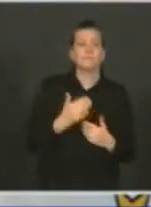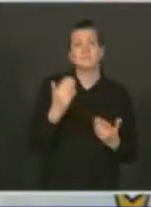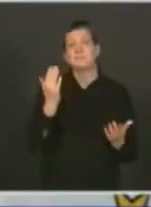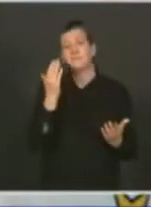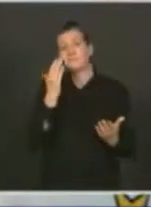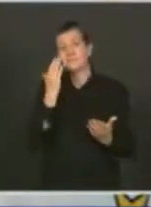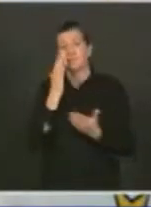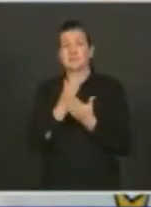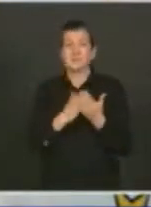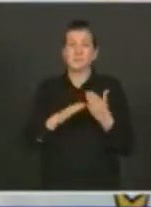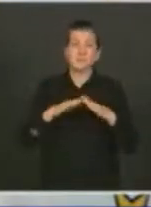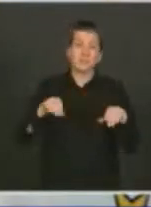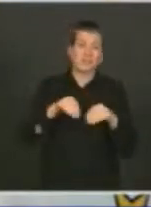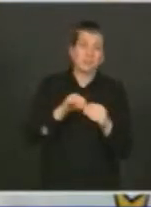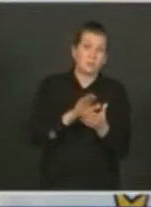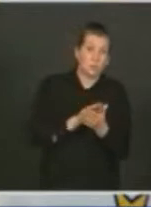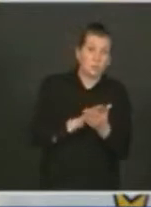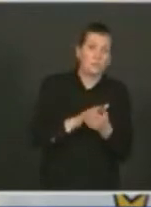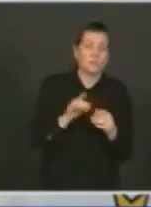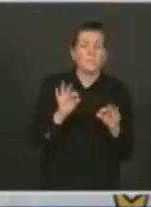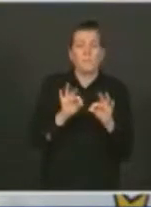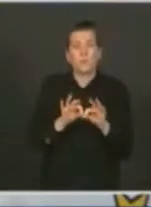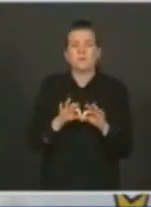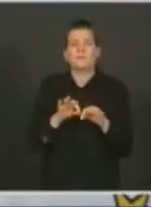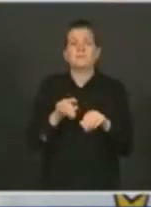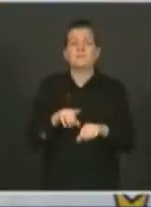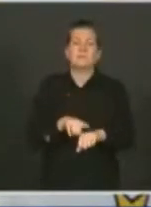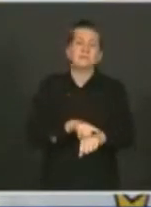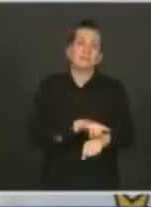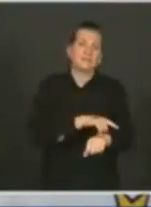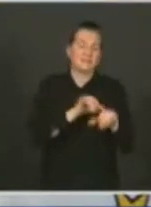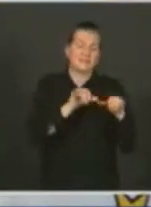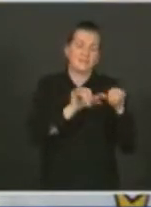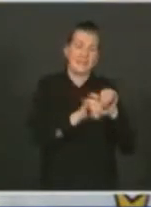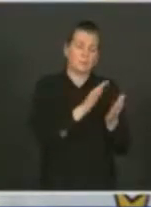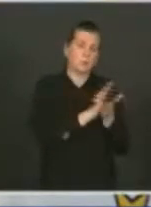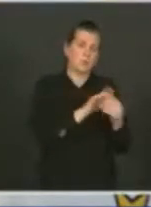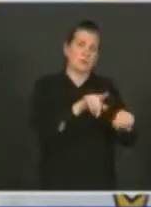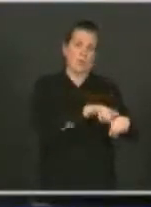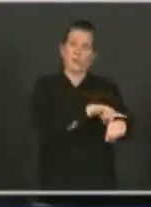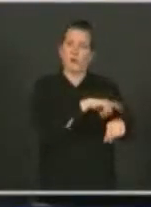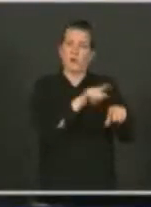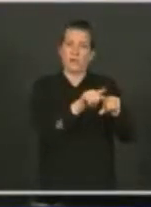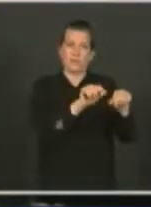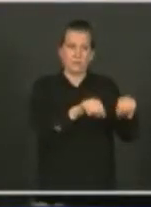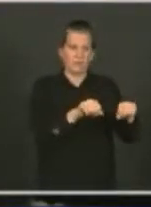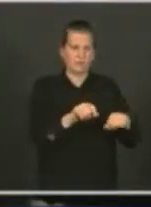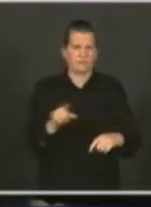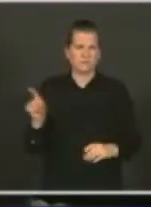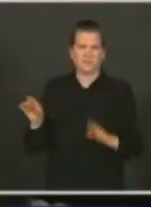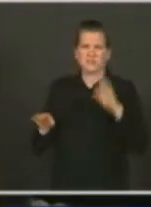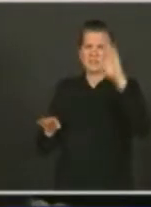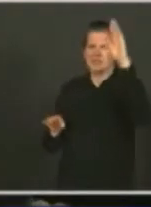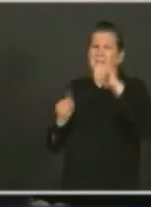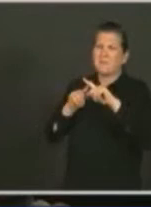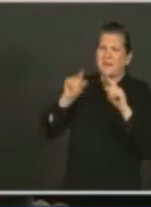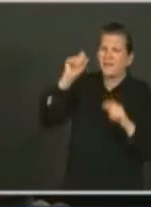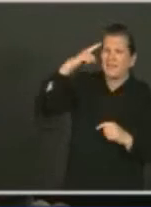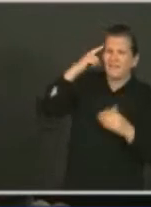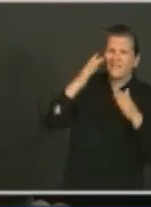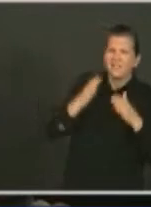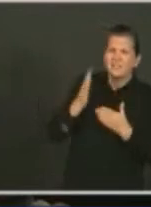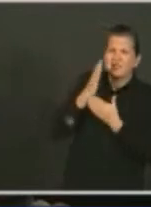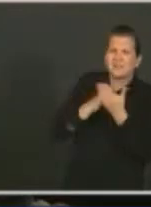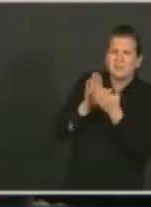school as long as possible is the name of the game. Some of those schools are saying to us, though, that they're having trouble kind